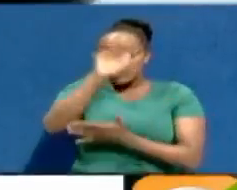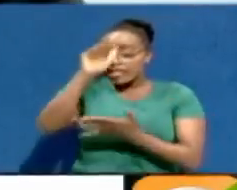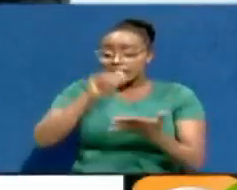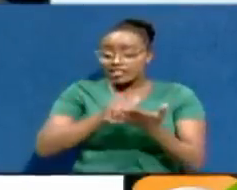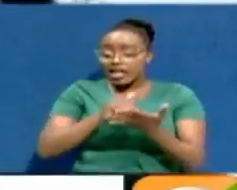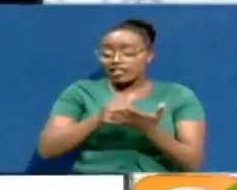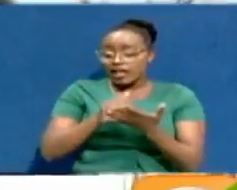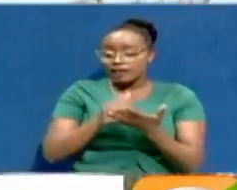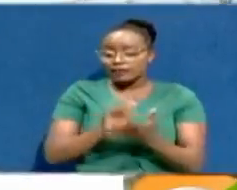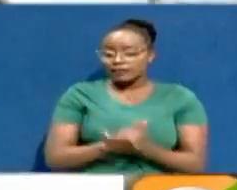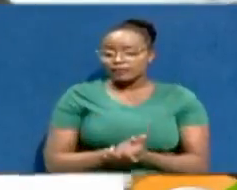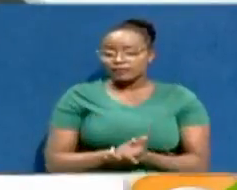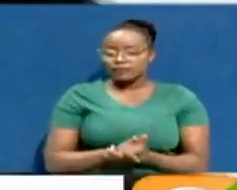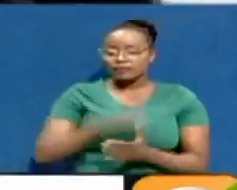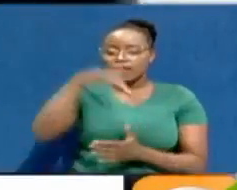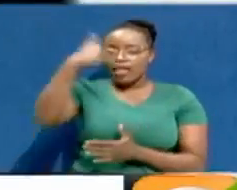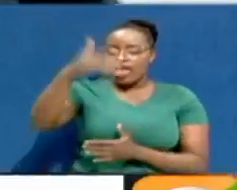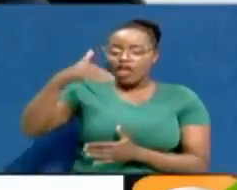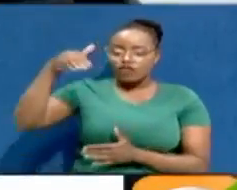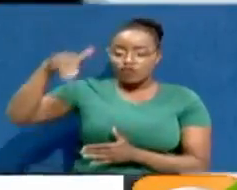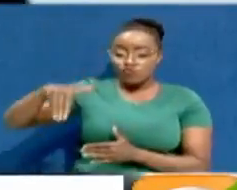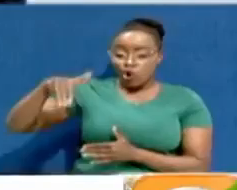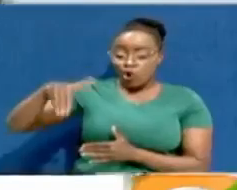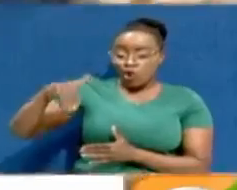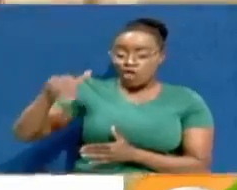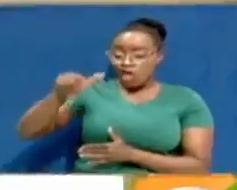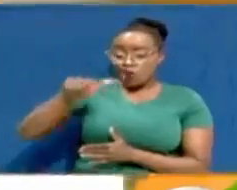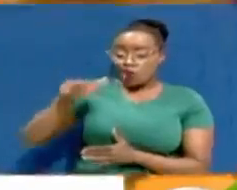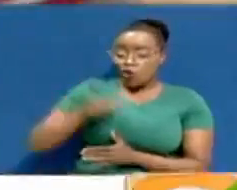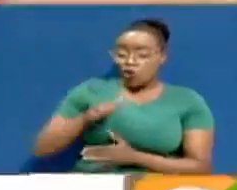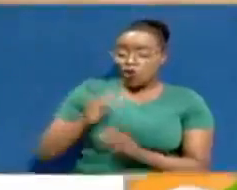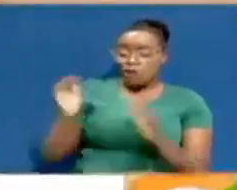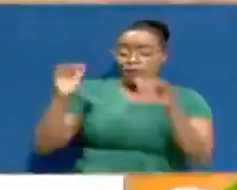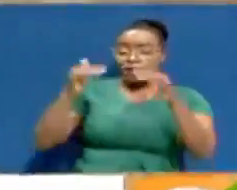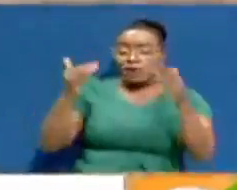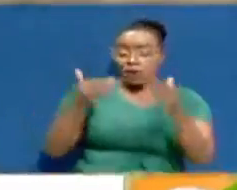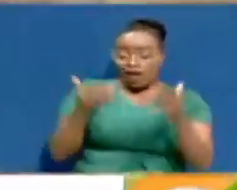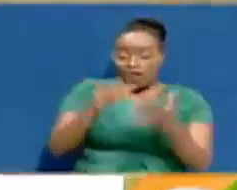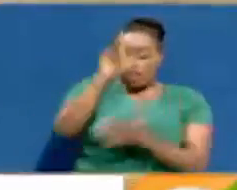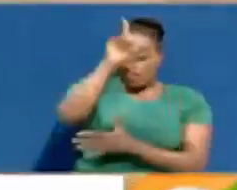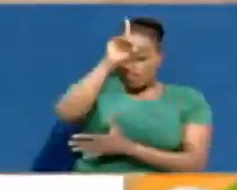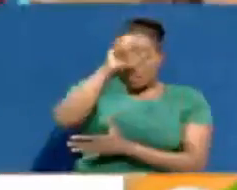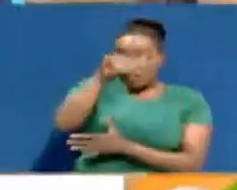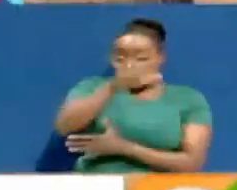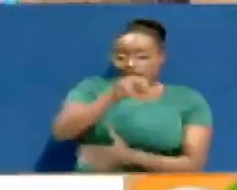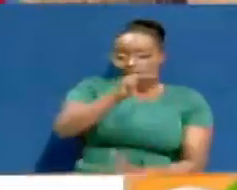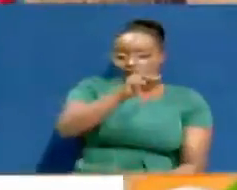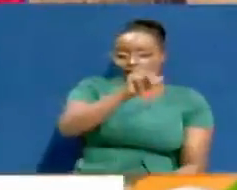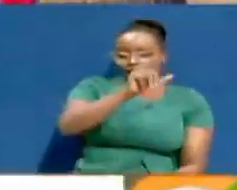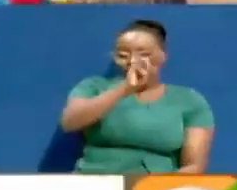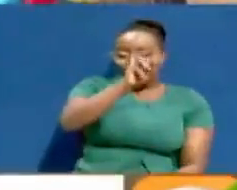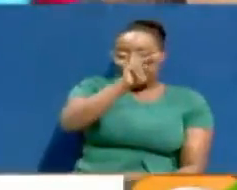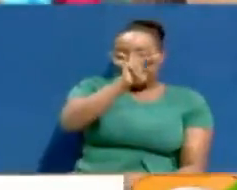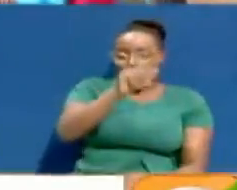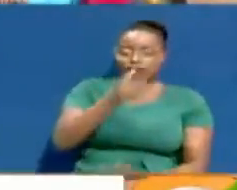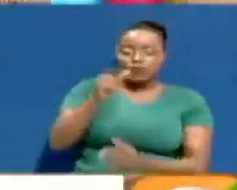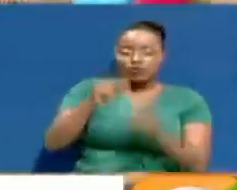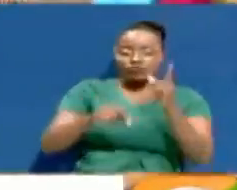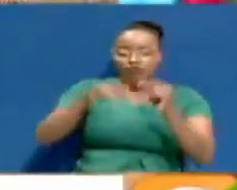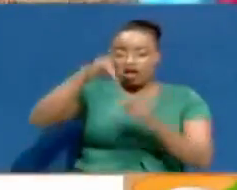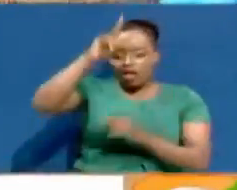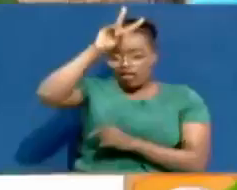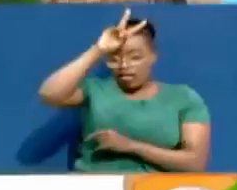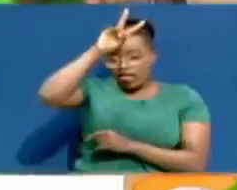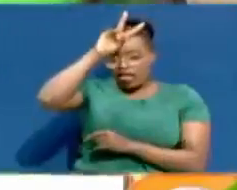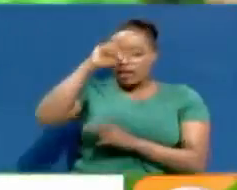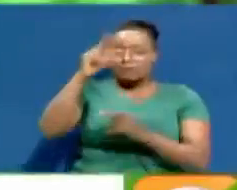sanctuary. Every morning, the local women converge at Balisunye village in Namunyak, bottles filled with goat milk